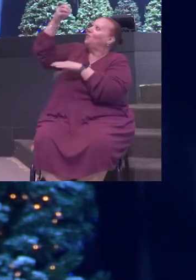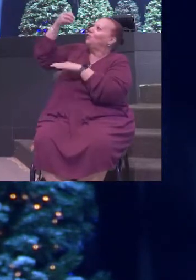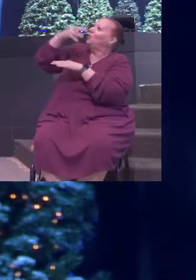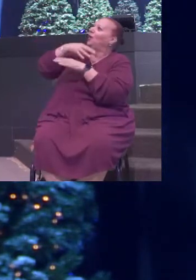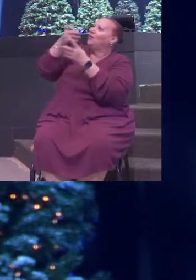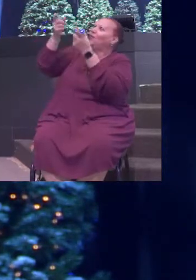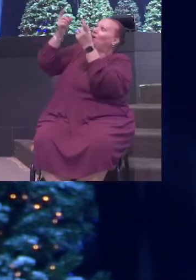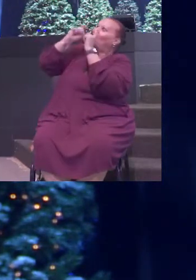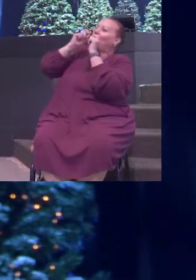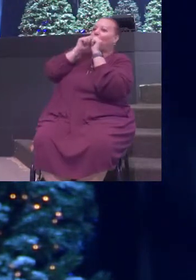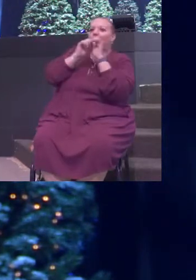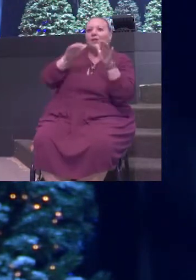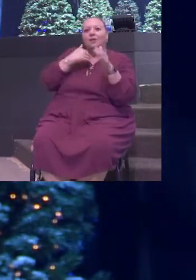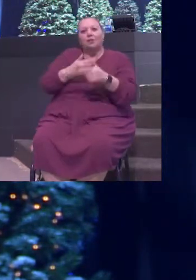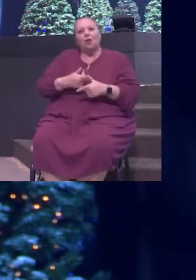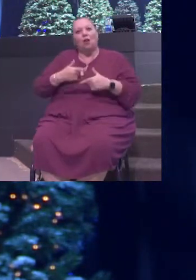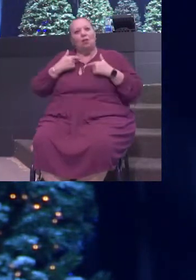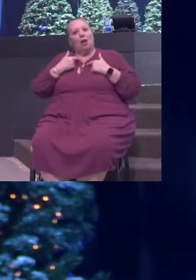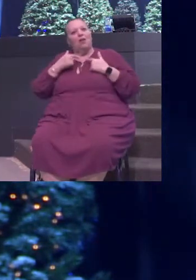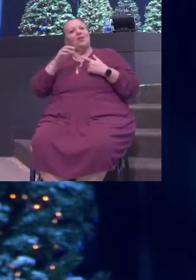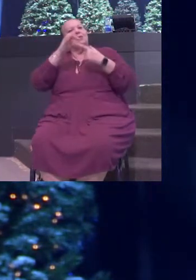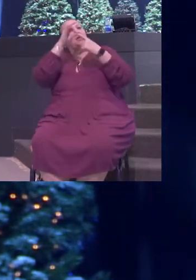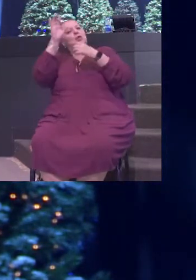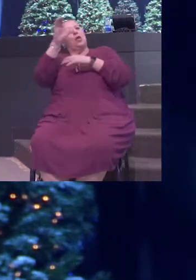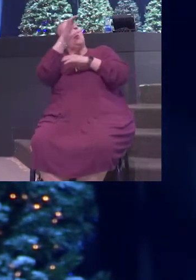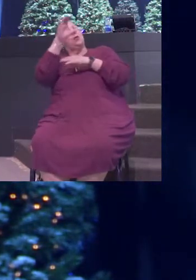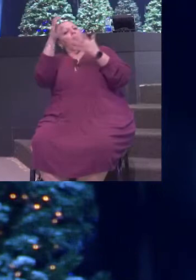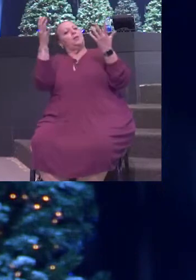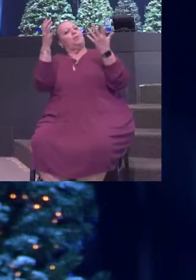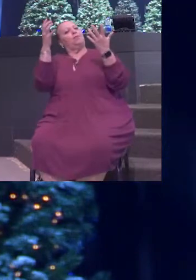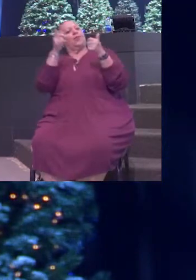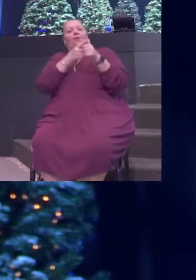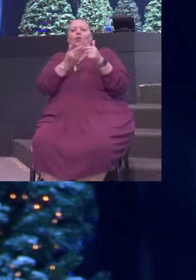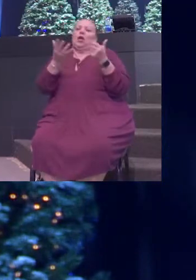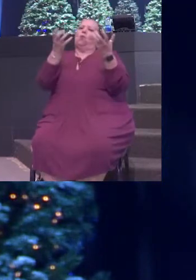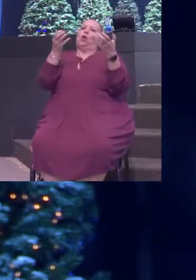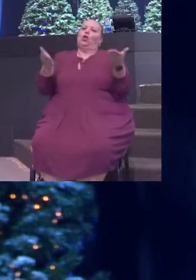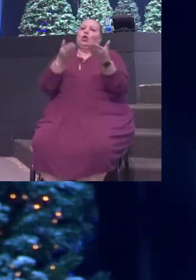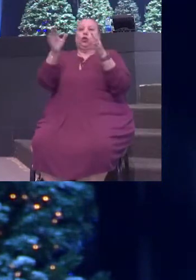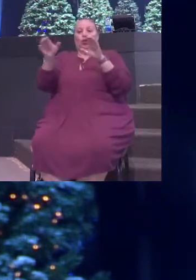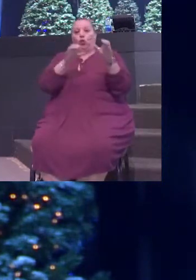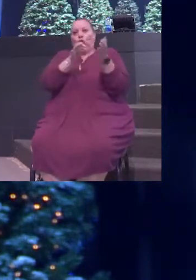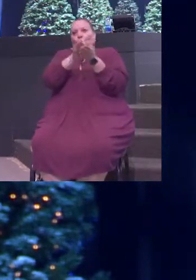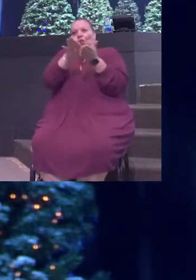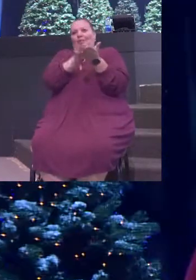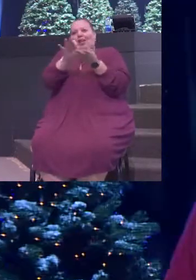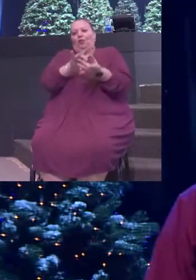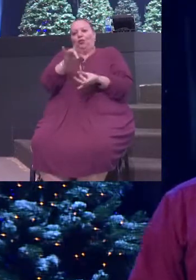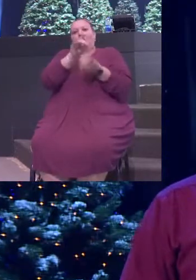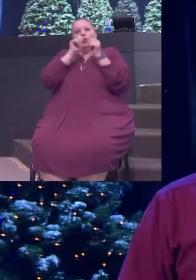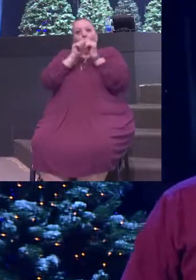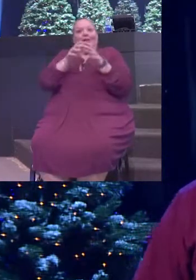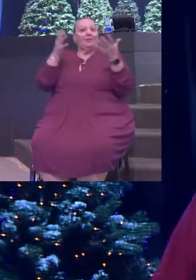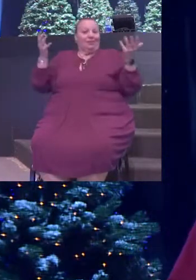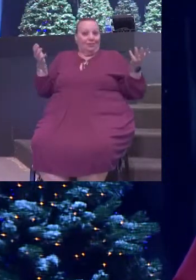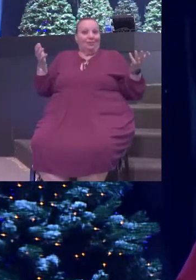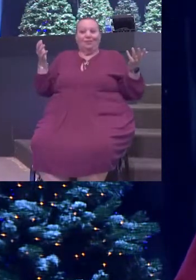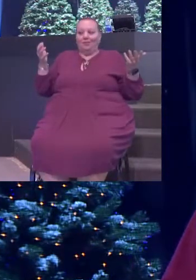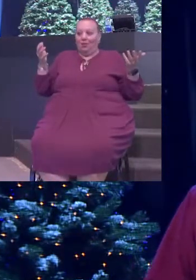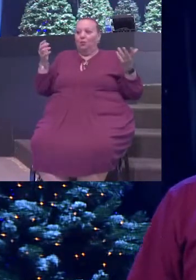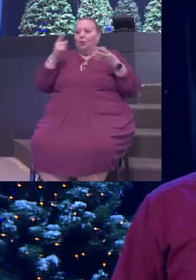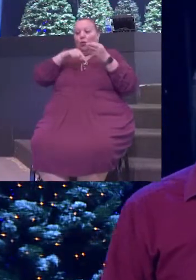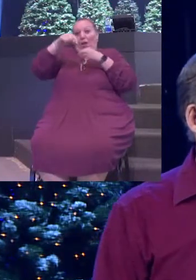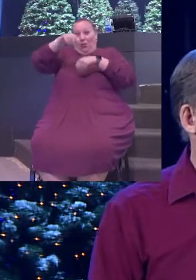life, especially as they're found at Christmas. And the first thing that I want to encourage you to do is count your spiritual blessings. And if you've been